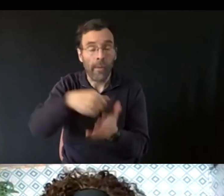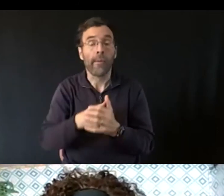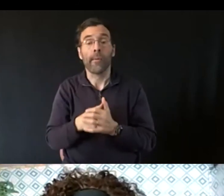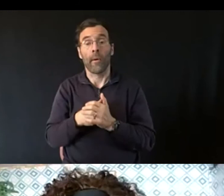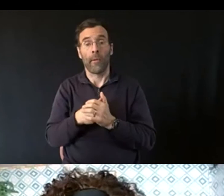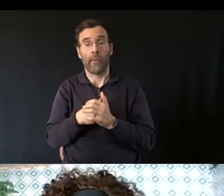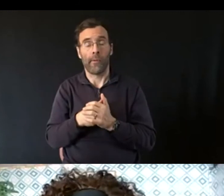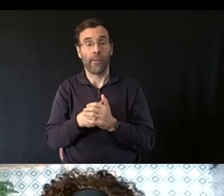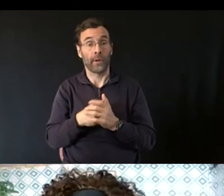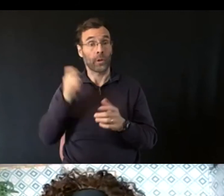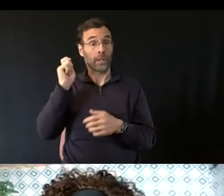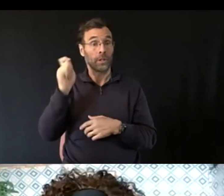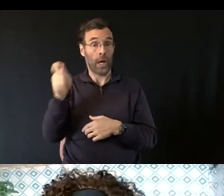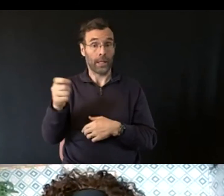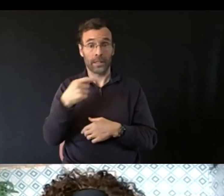the judge says,